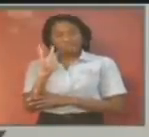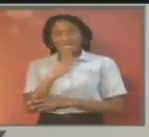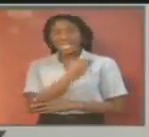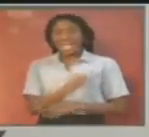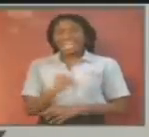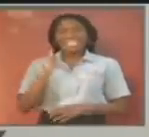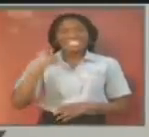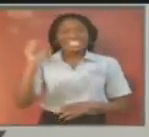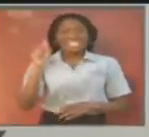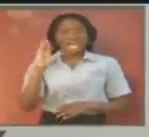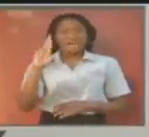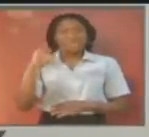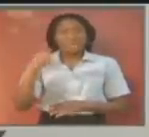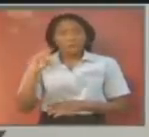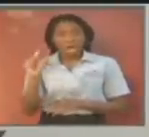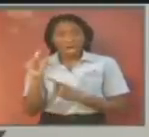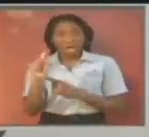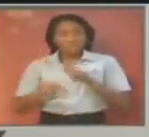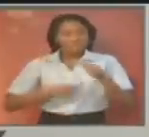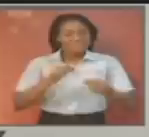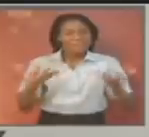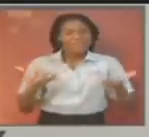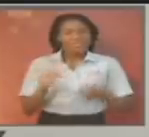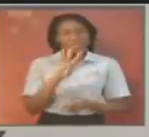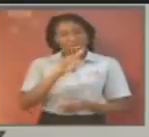Racket Center mass site, we've done